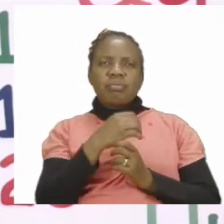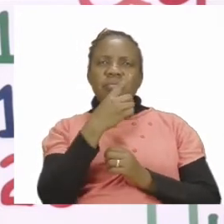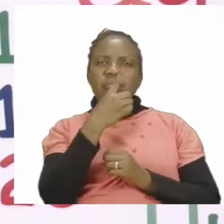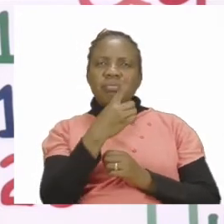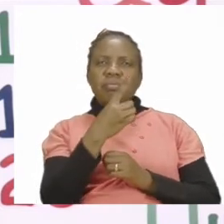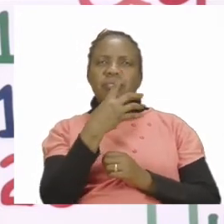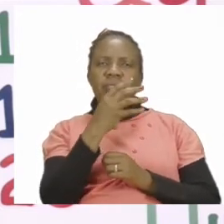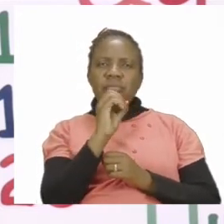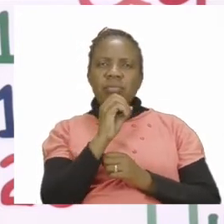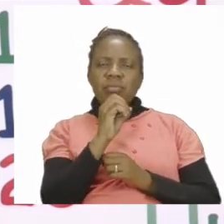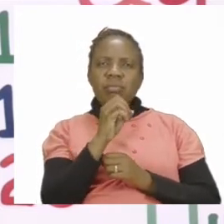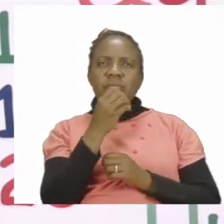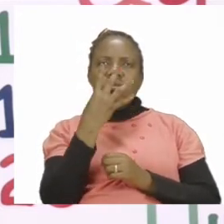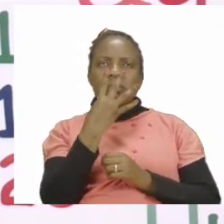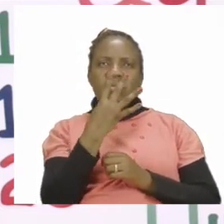150,